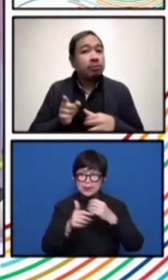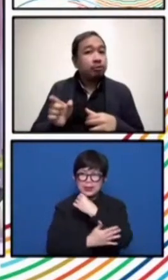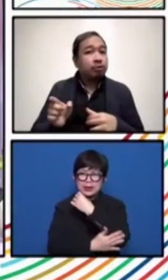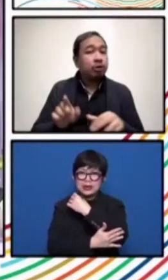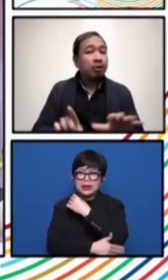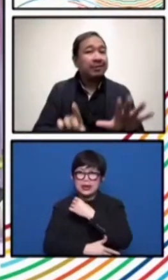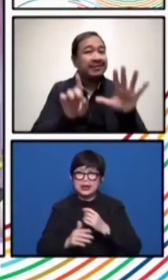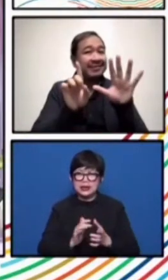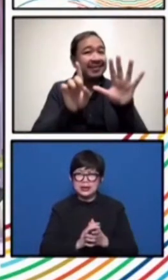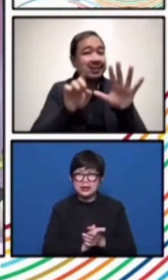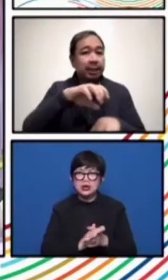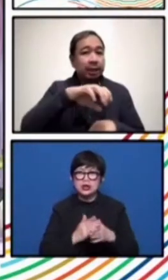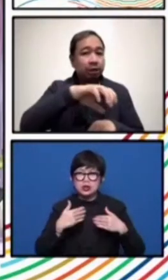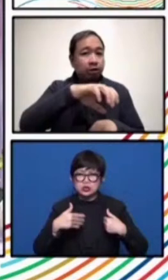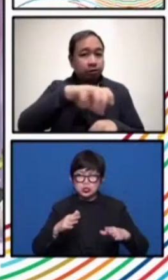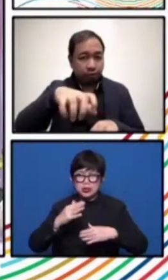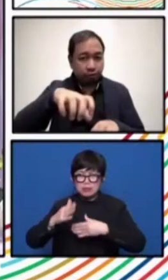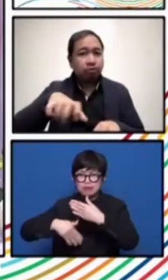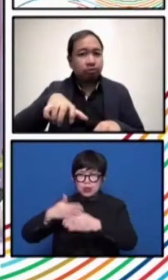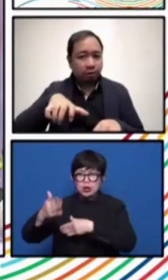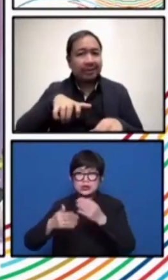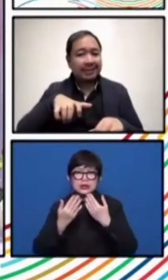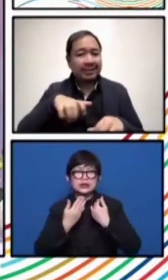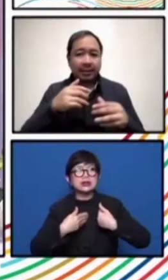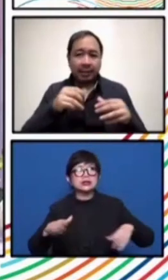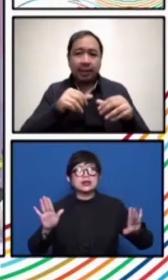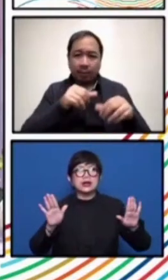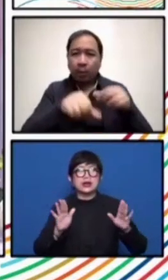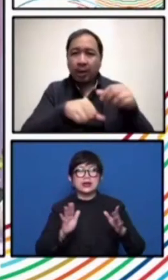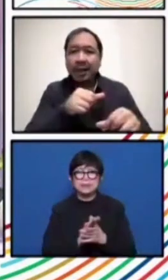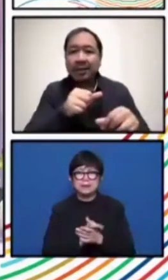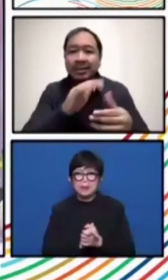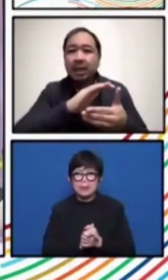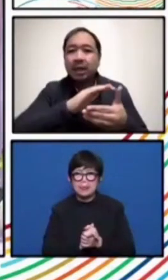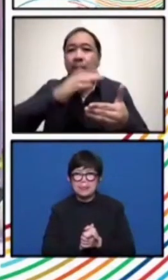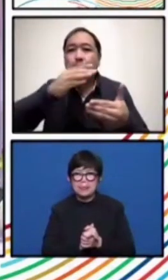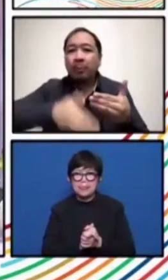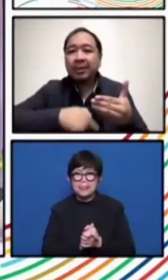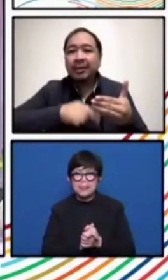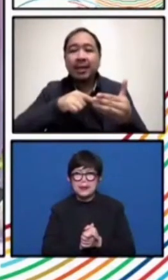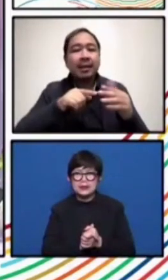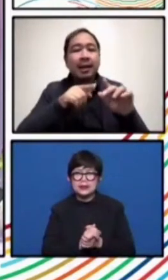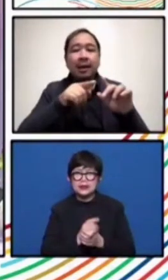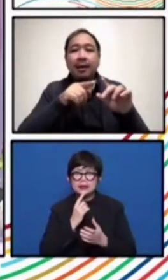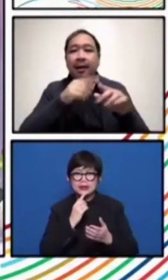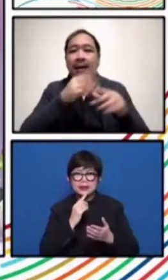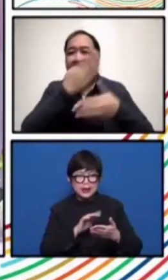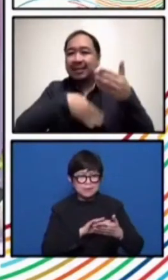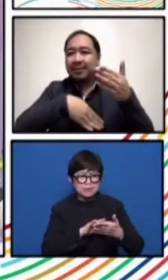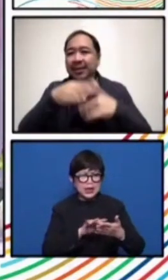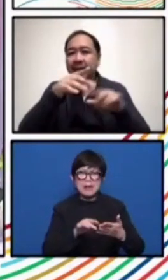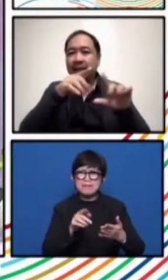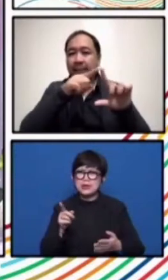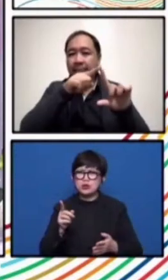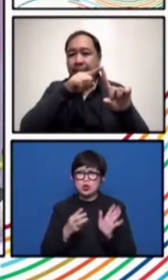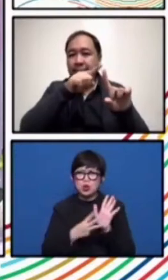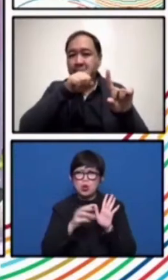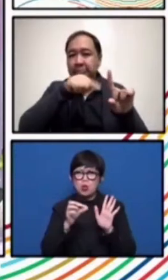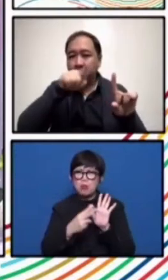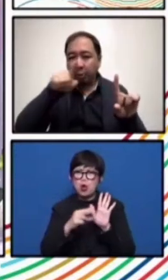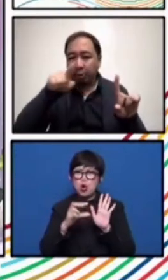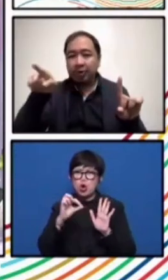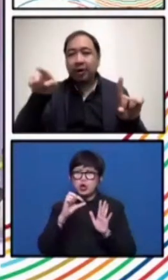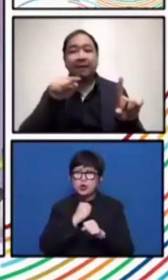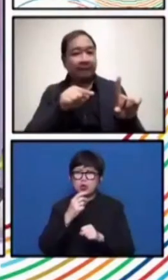or in the process of completing the disability monograph something I think this relates